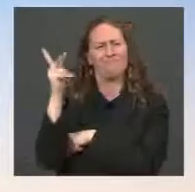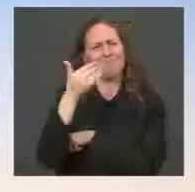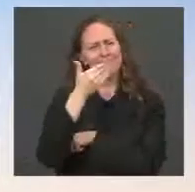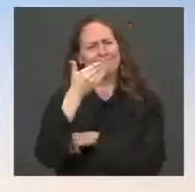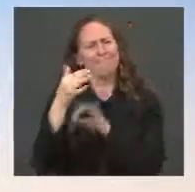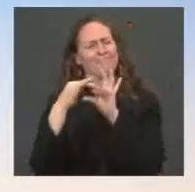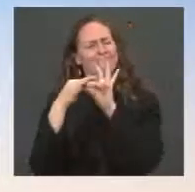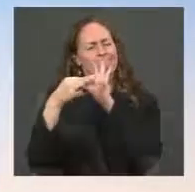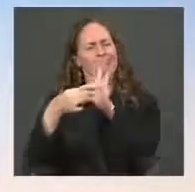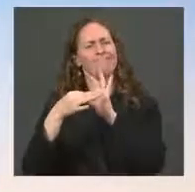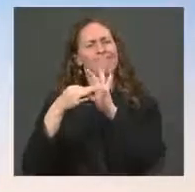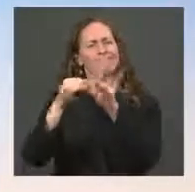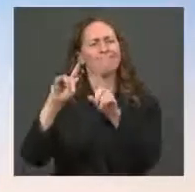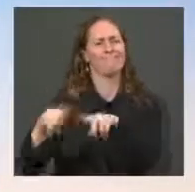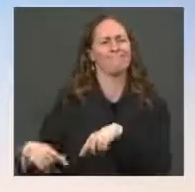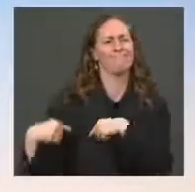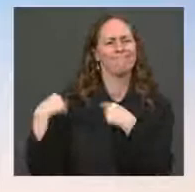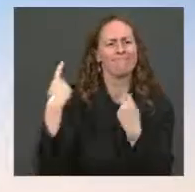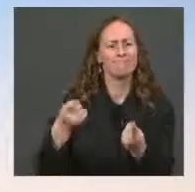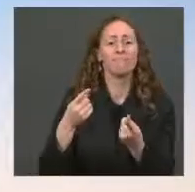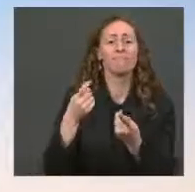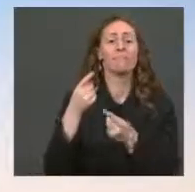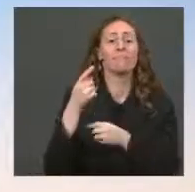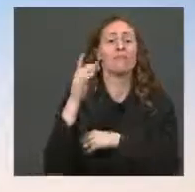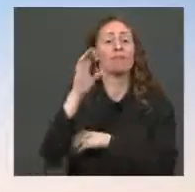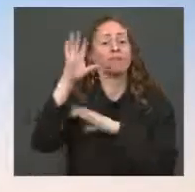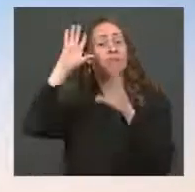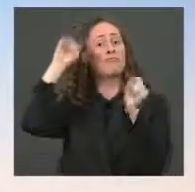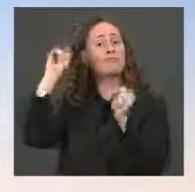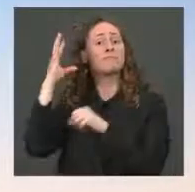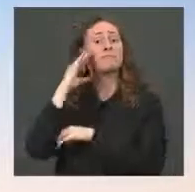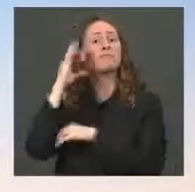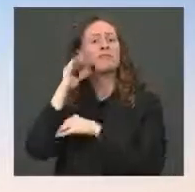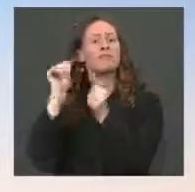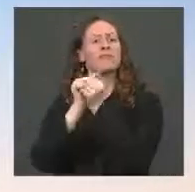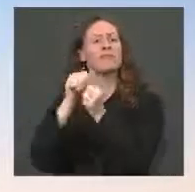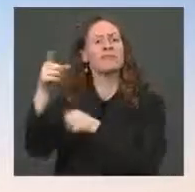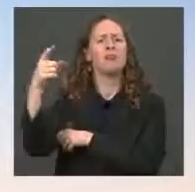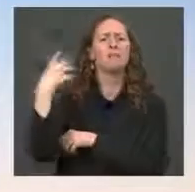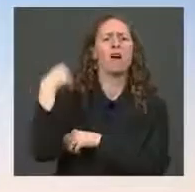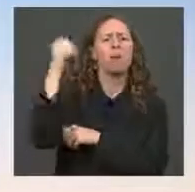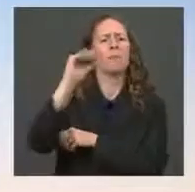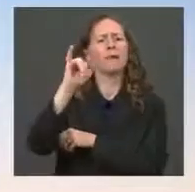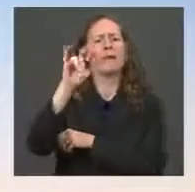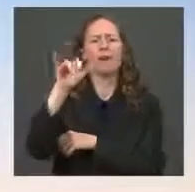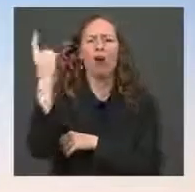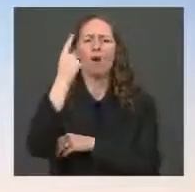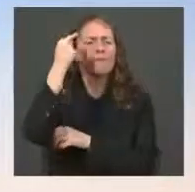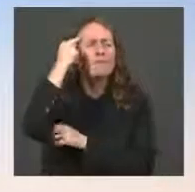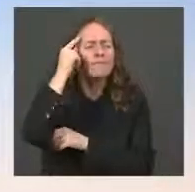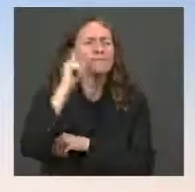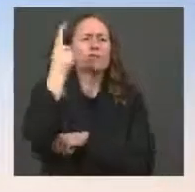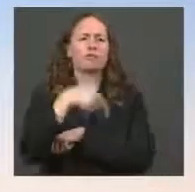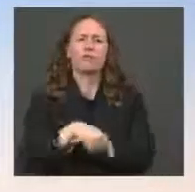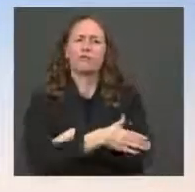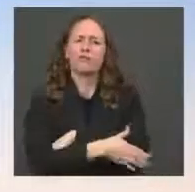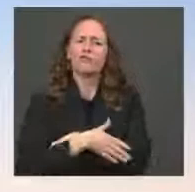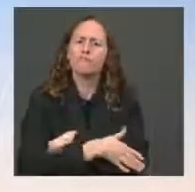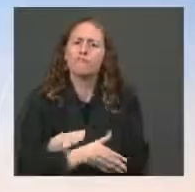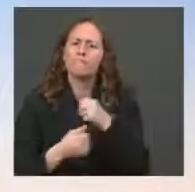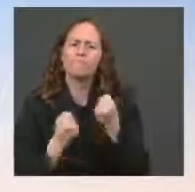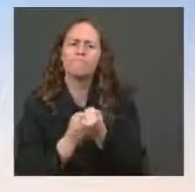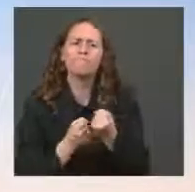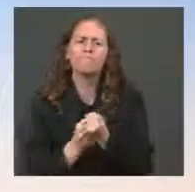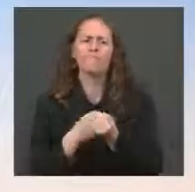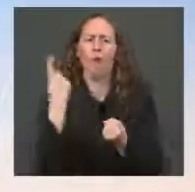His experience with him has been that he is a patriot. He is somebody who has fidelity to the